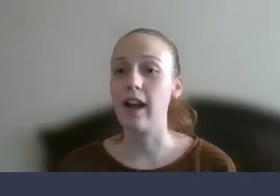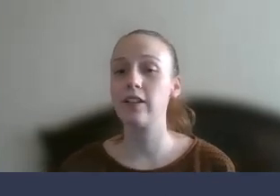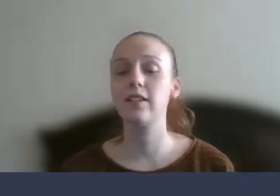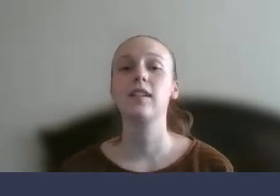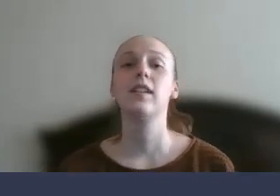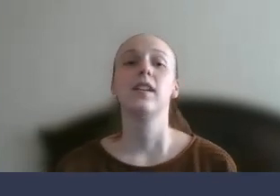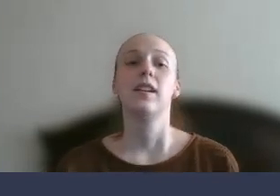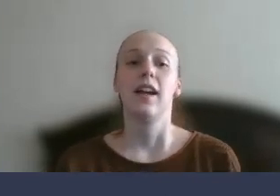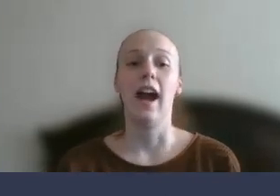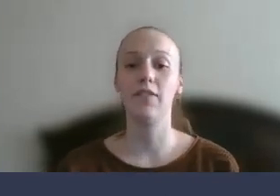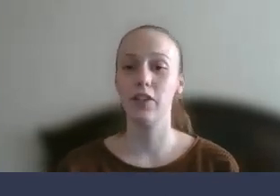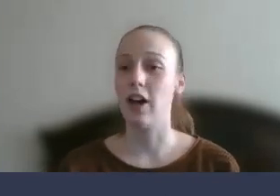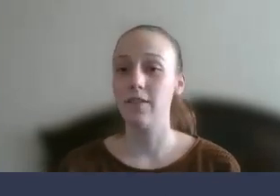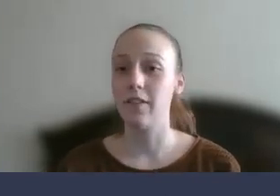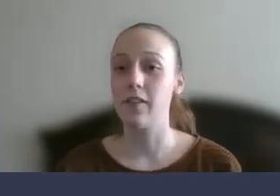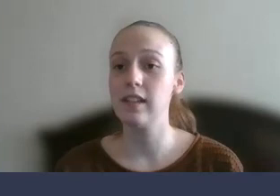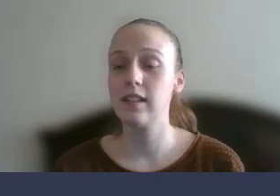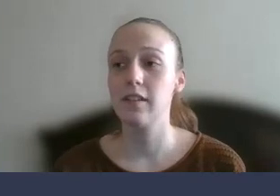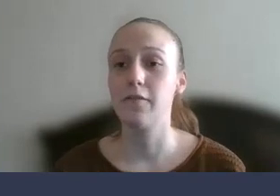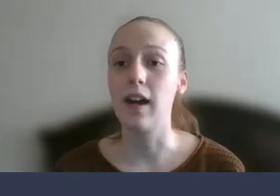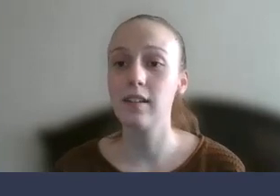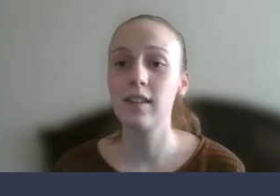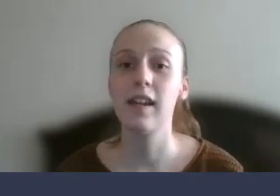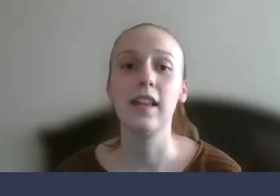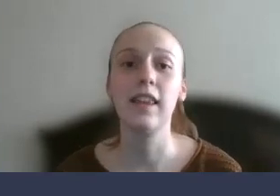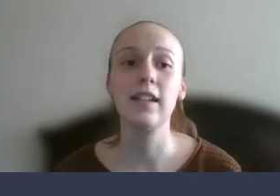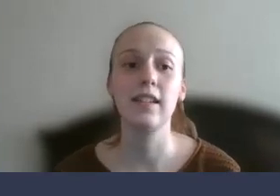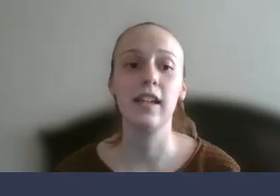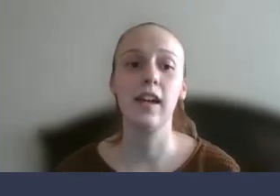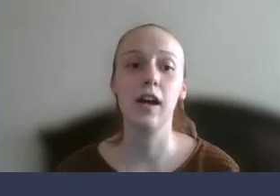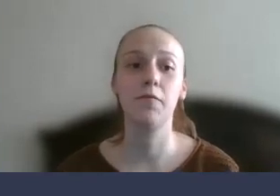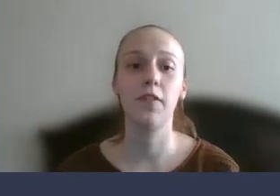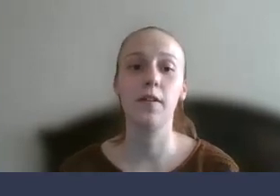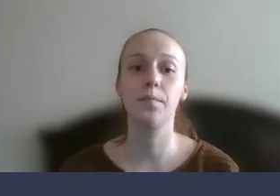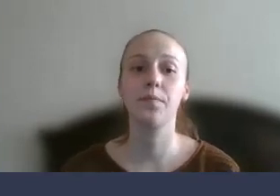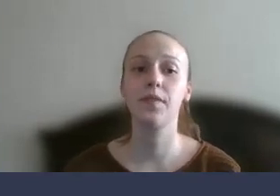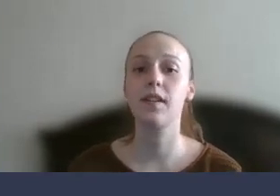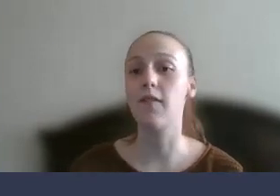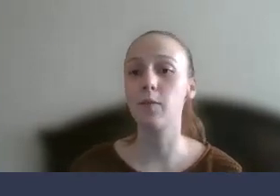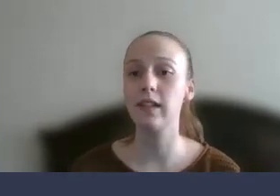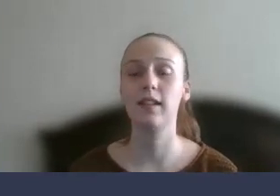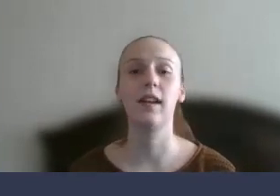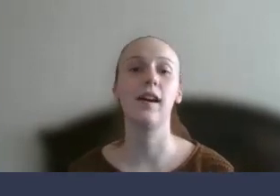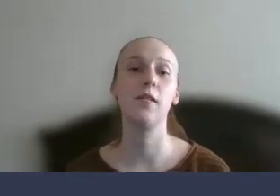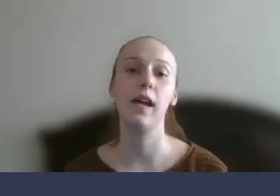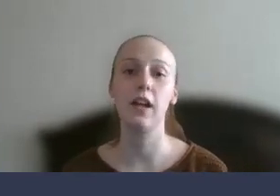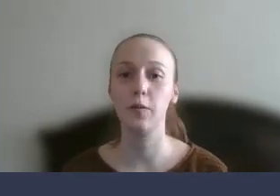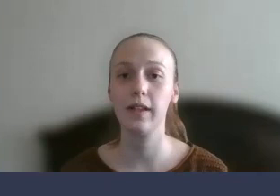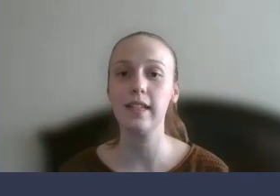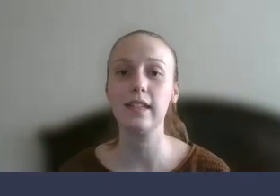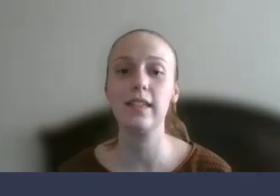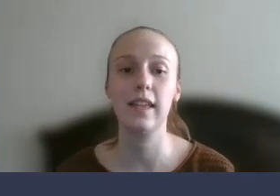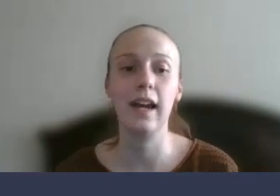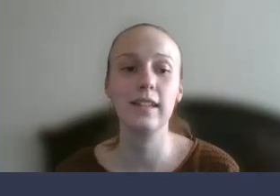Daycare providers have a lot of different funds and things that can come from government, and